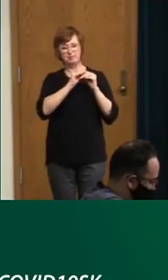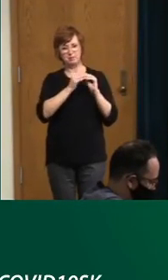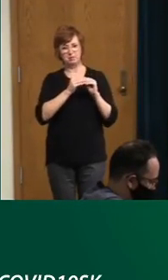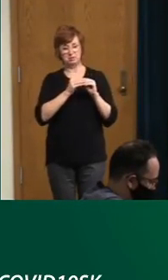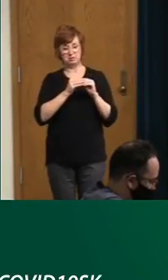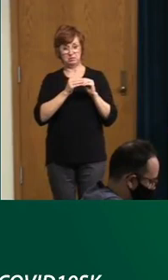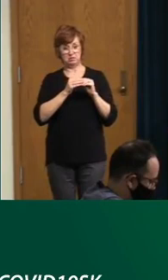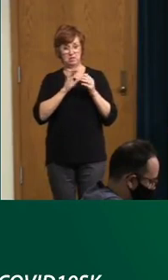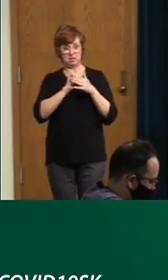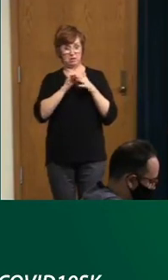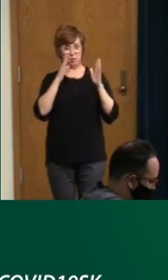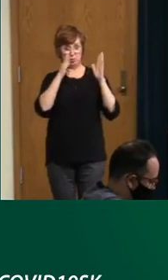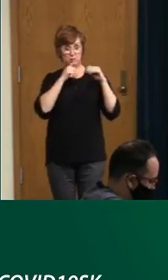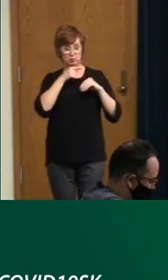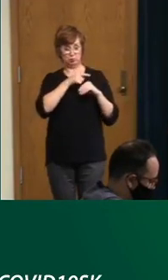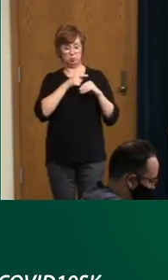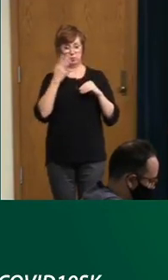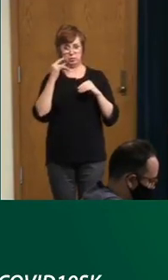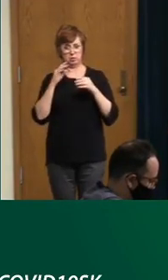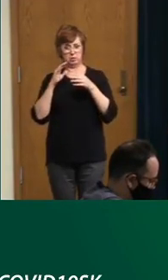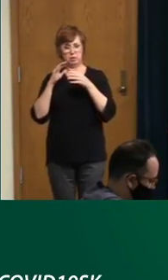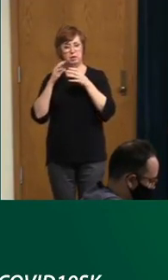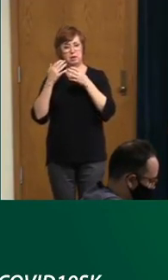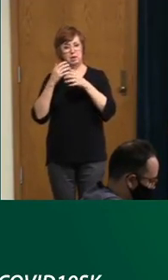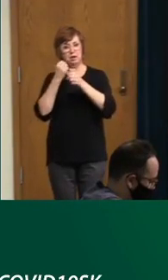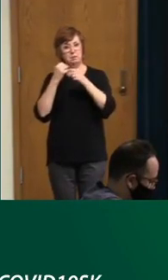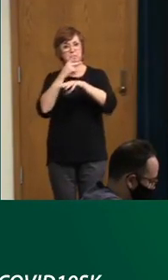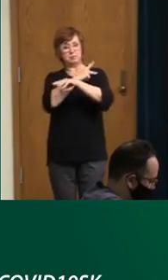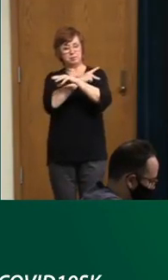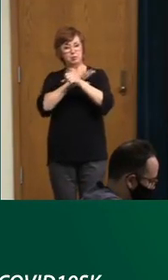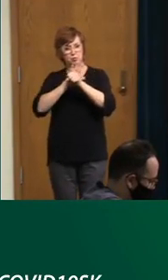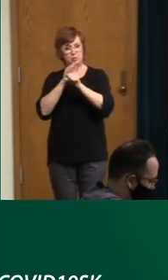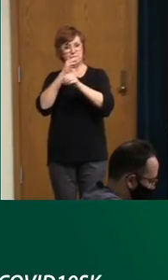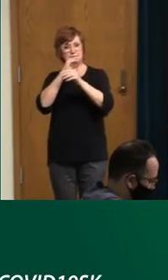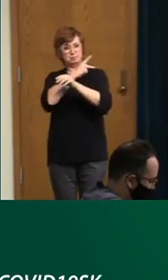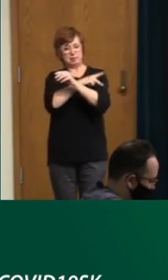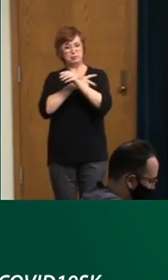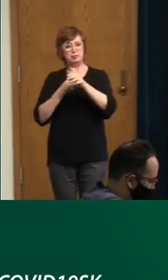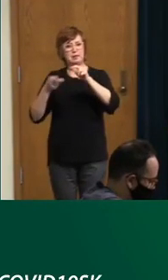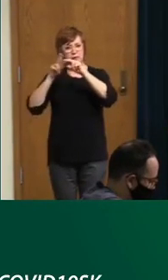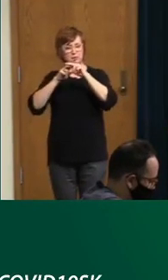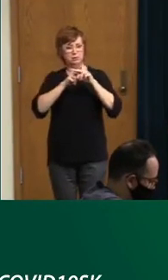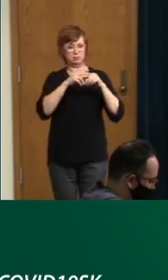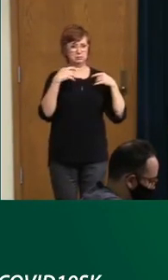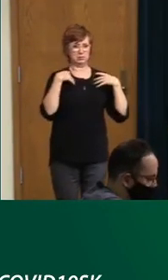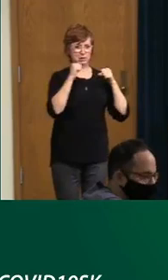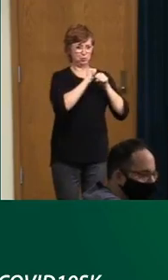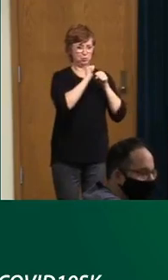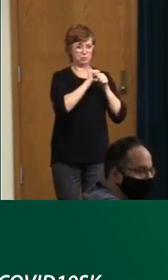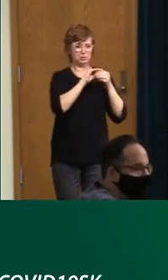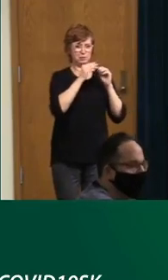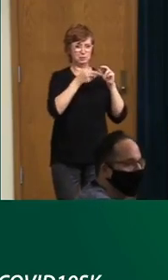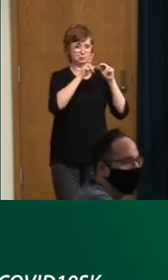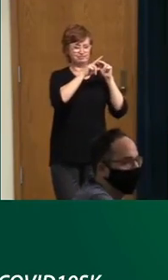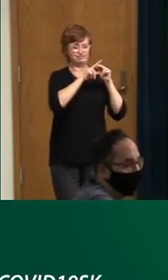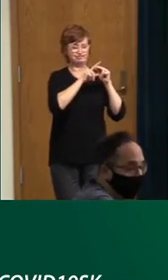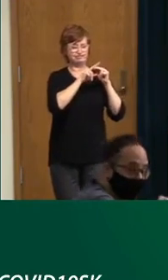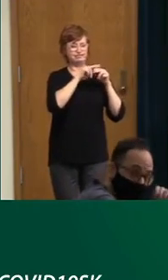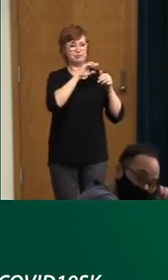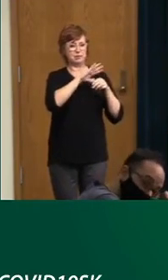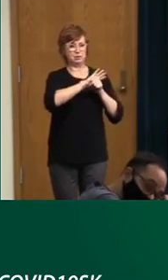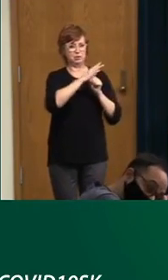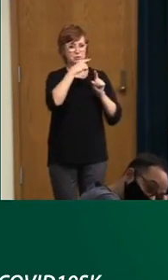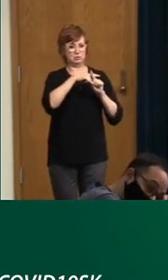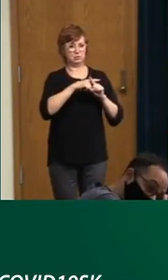seeing our hospitalization numbers also rising rapidly? So maybe I'll make some initial comments, and then maybe